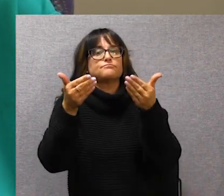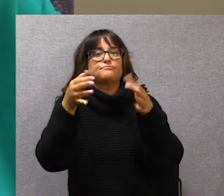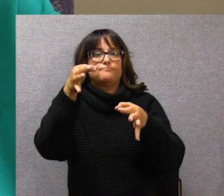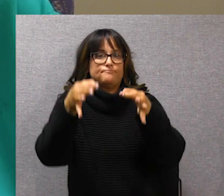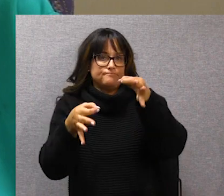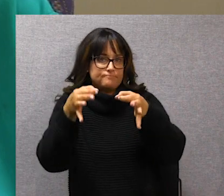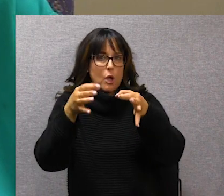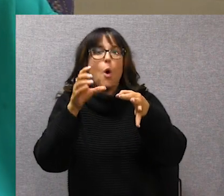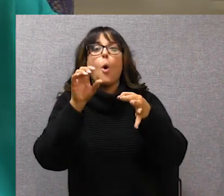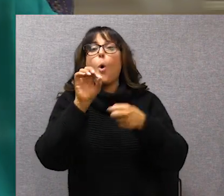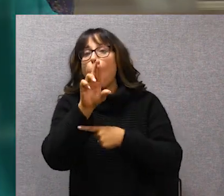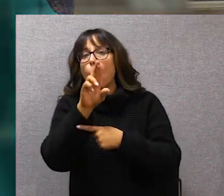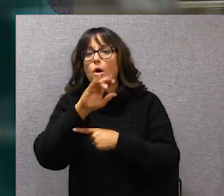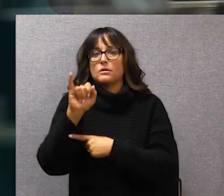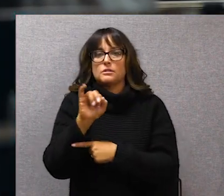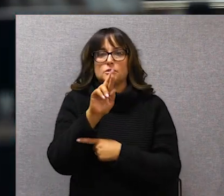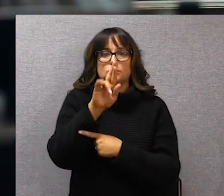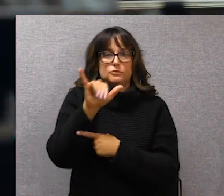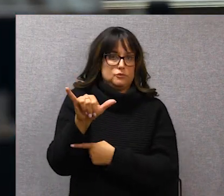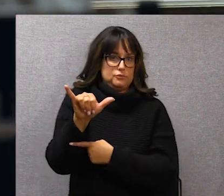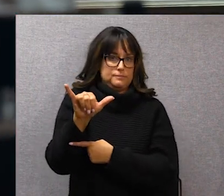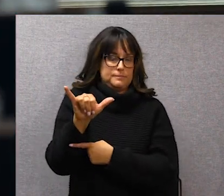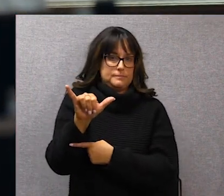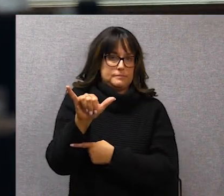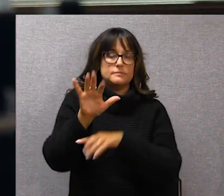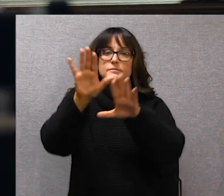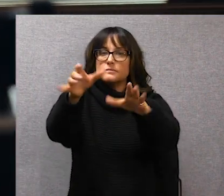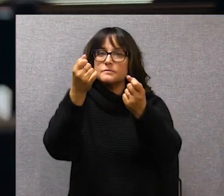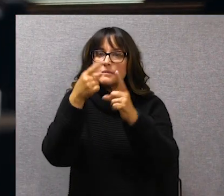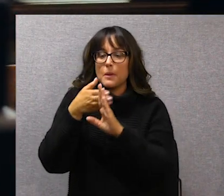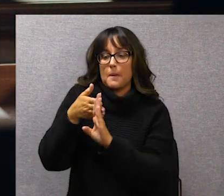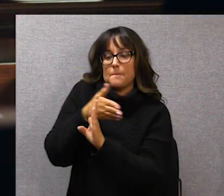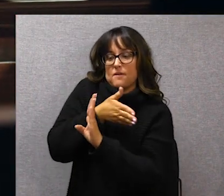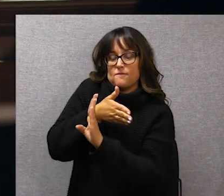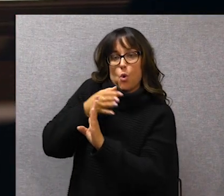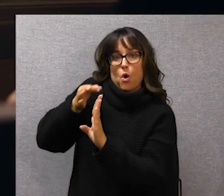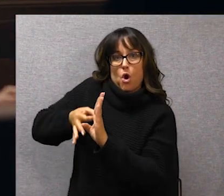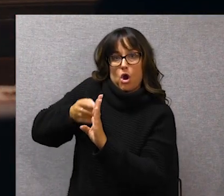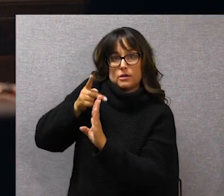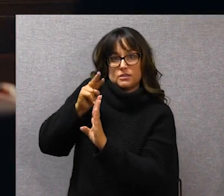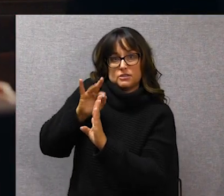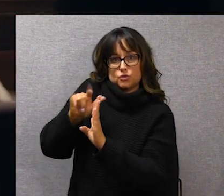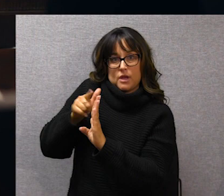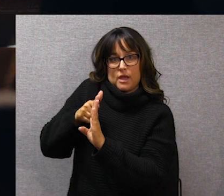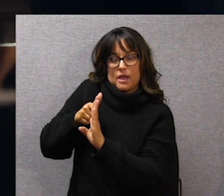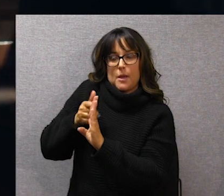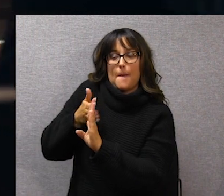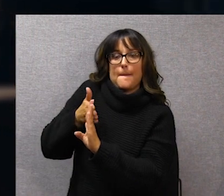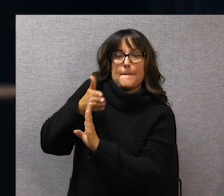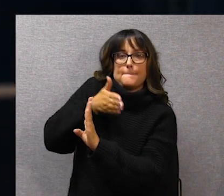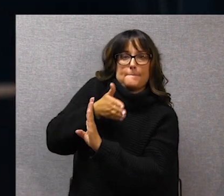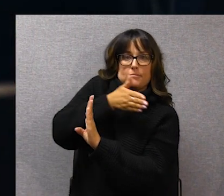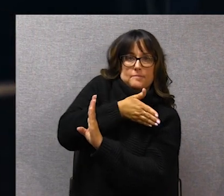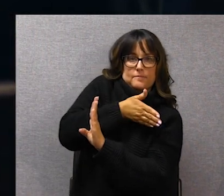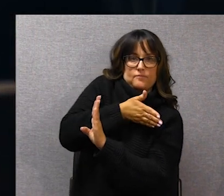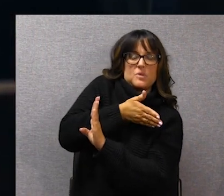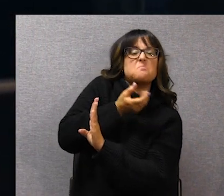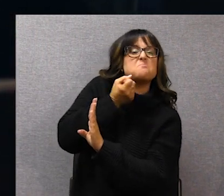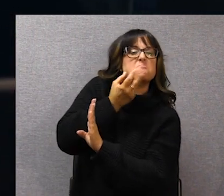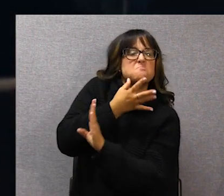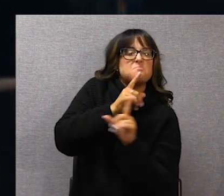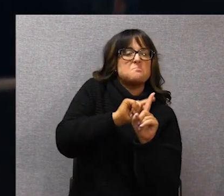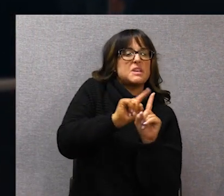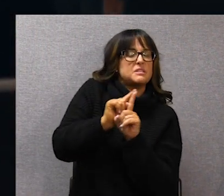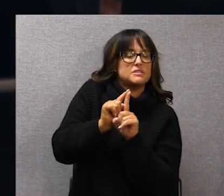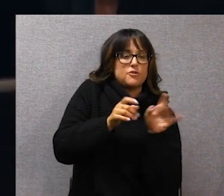heard by the judge. Before a case goes to trial, there may be several times where meetings or hearings are held in